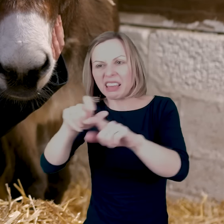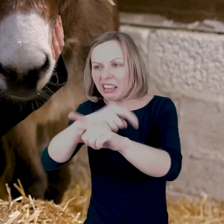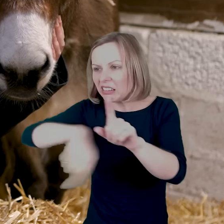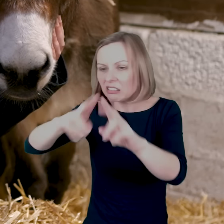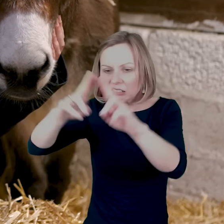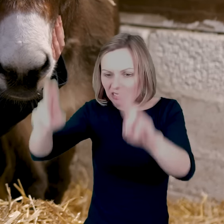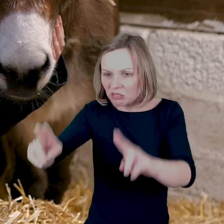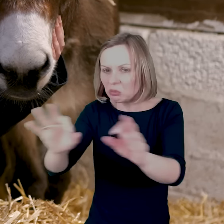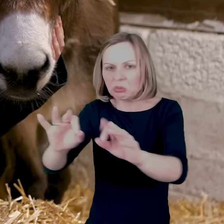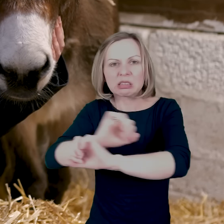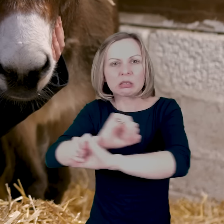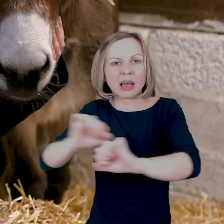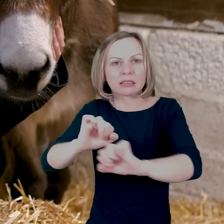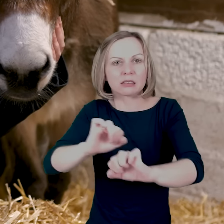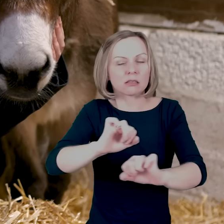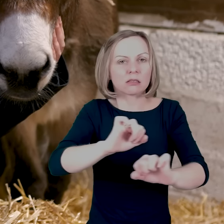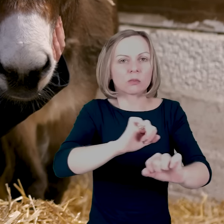for them in the inn.